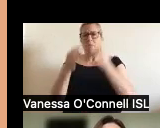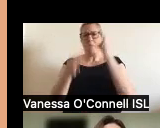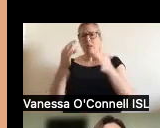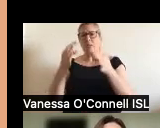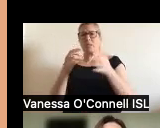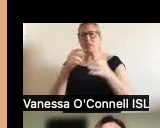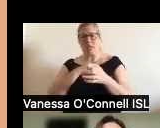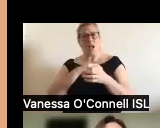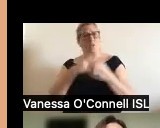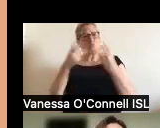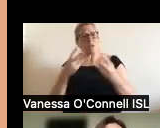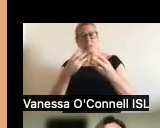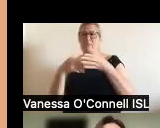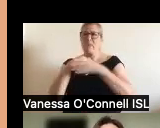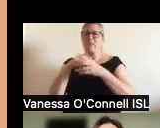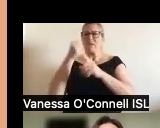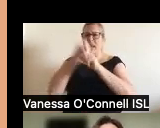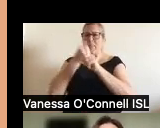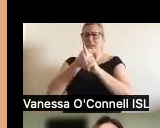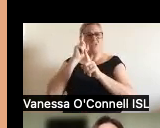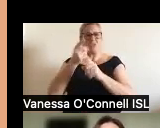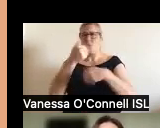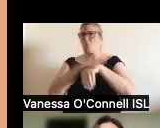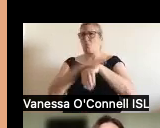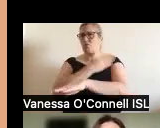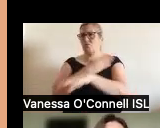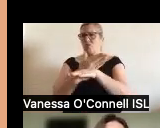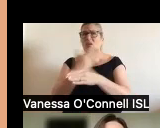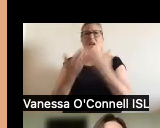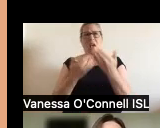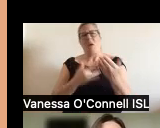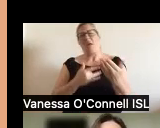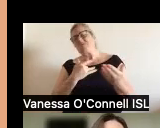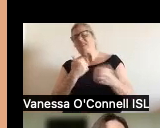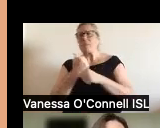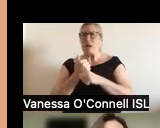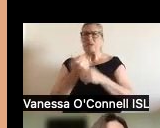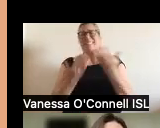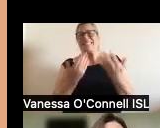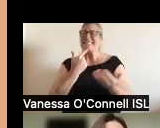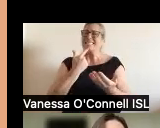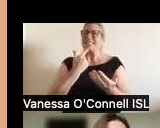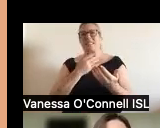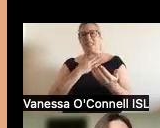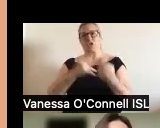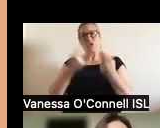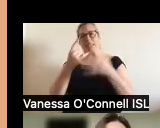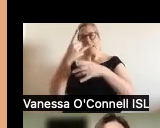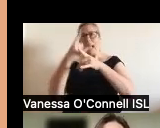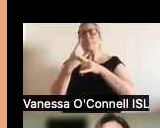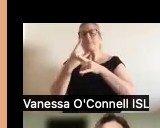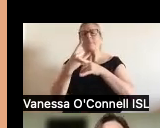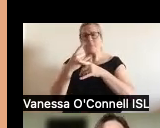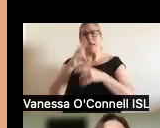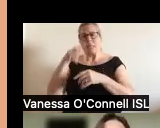be a campaigner. I just don't know where to start. I don't know how I feel about it. And I just need the help to get to make that first